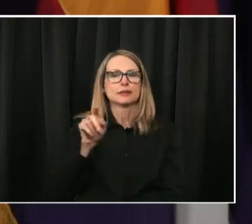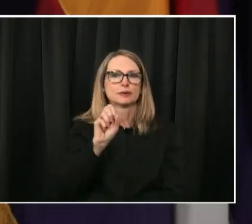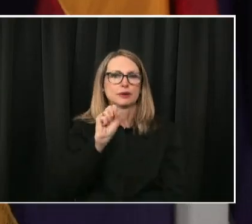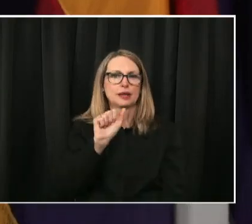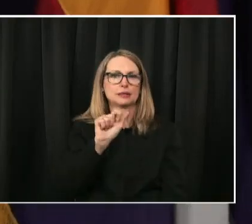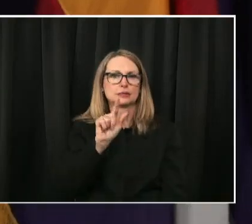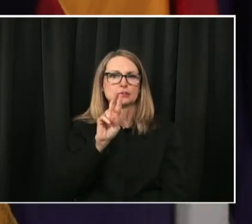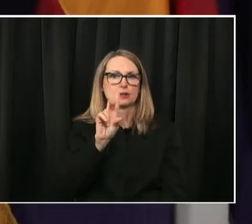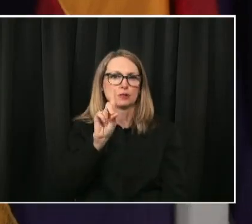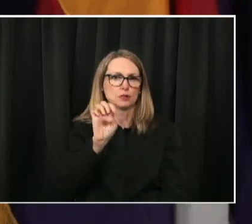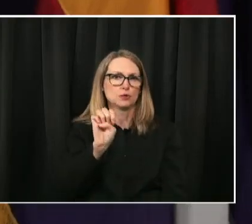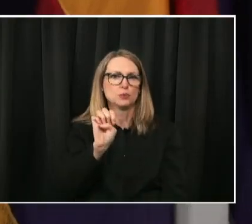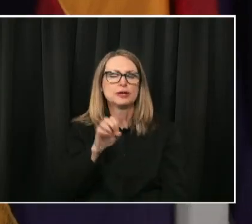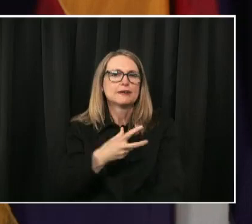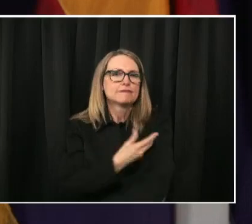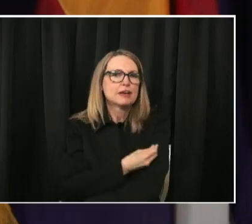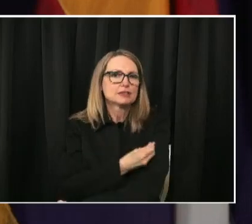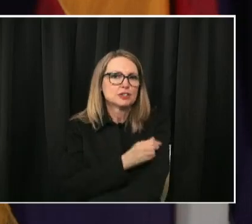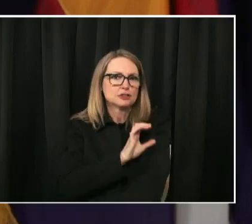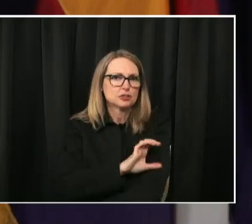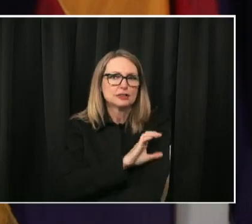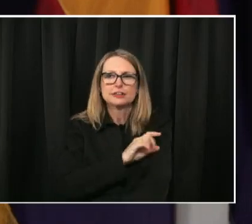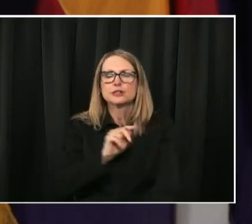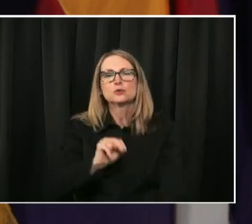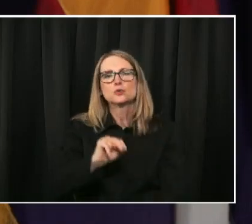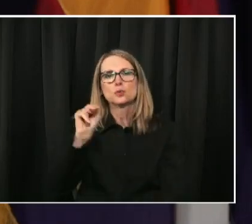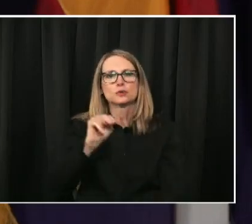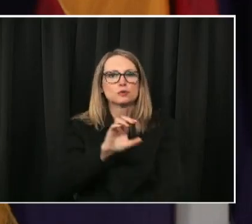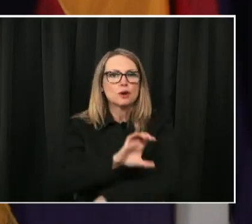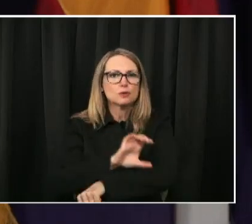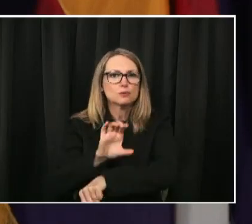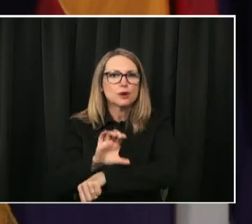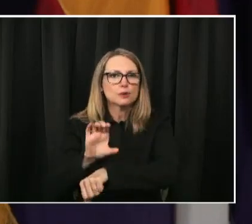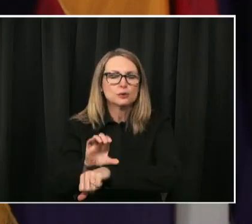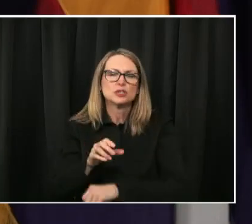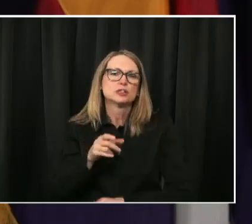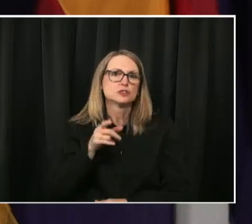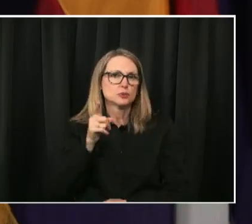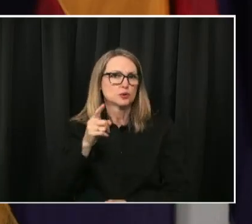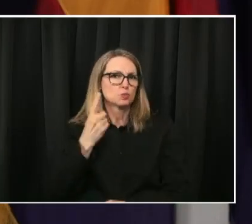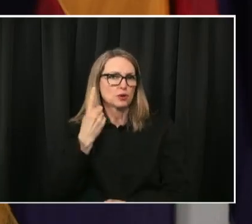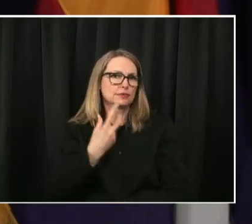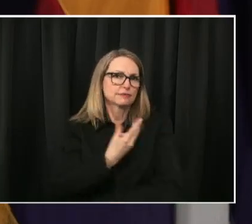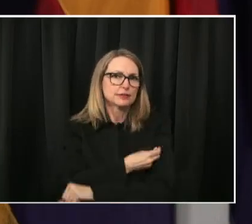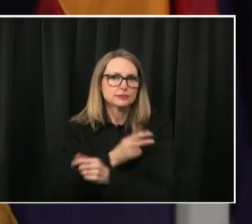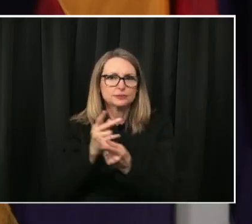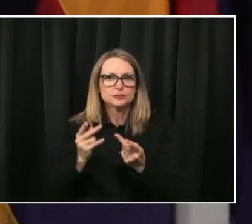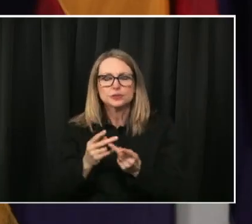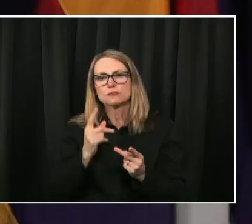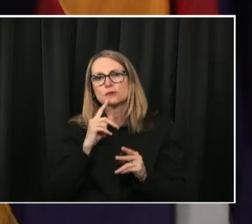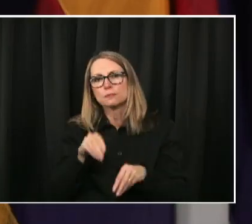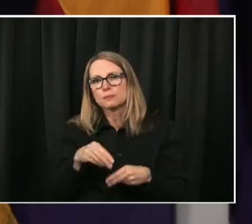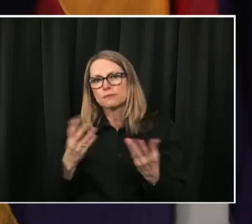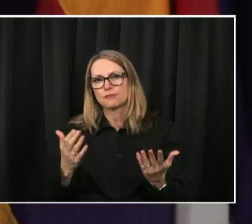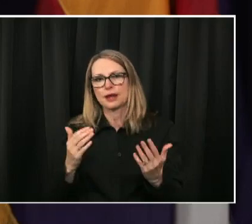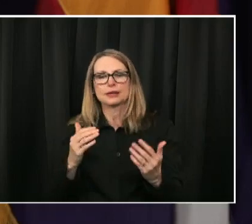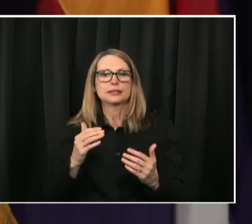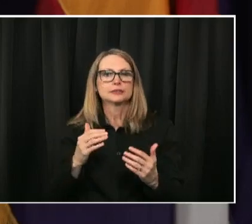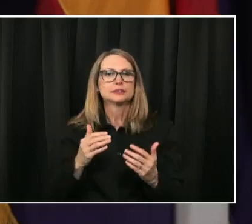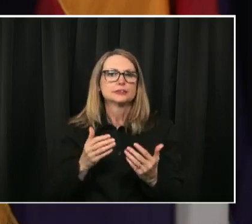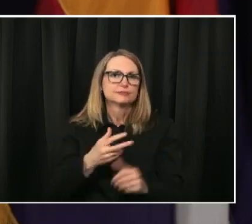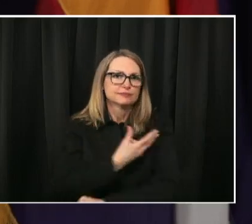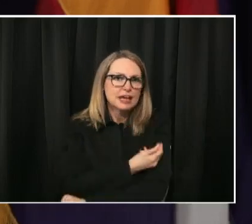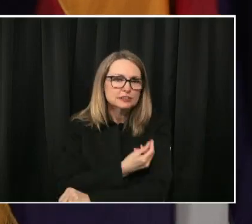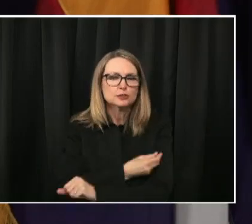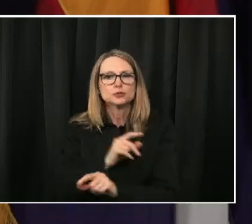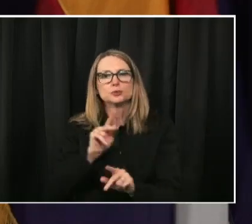Clinic in Fort Lupton, one of the equity sites that we work with, a community health clinic to reach medically underserved populations. It's important